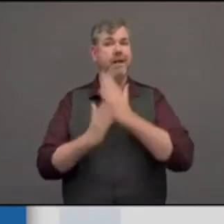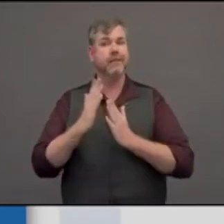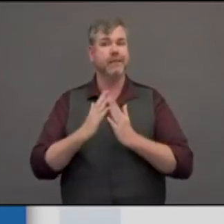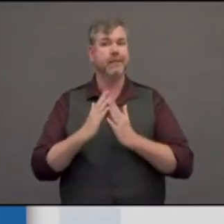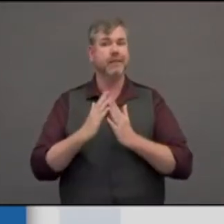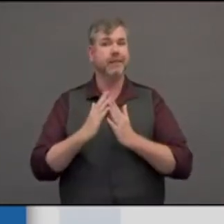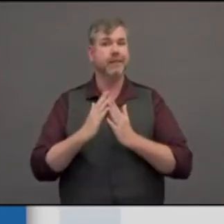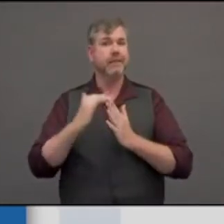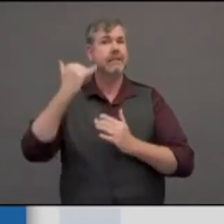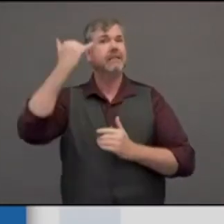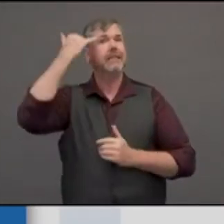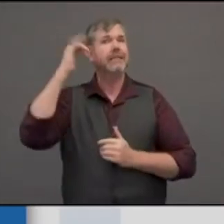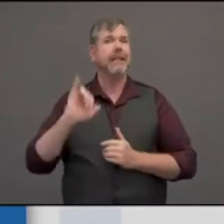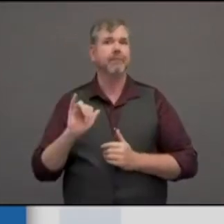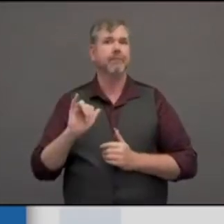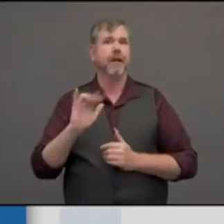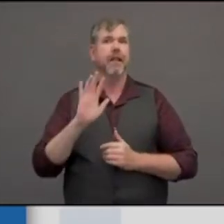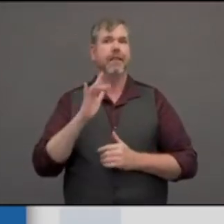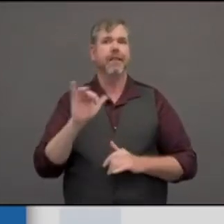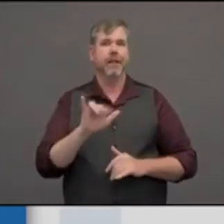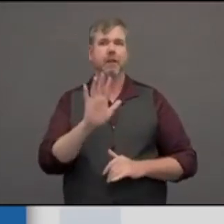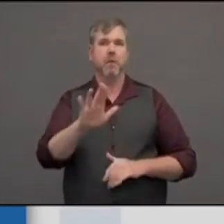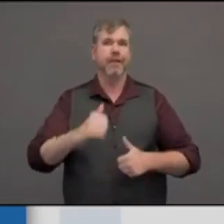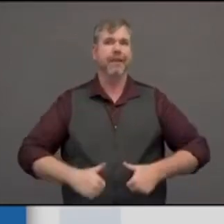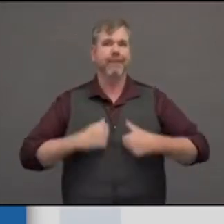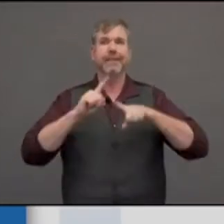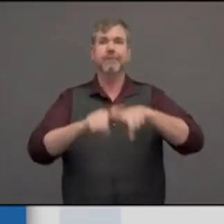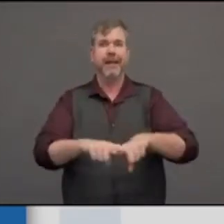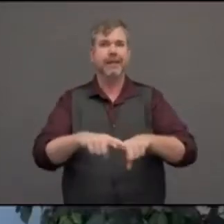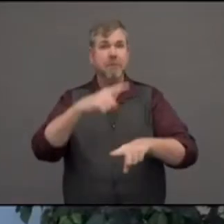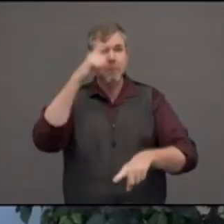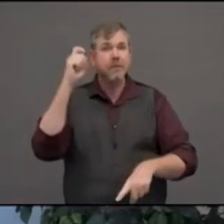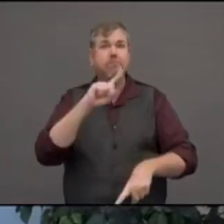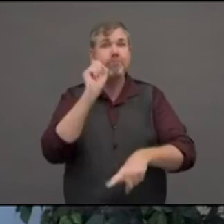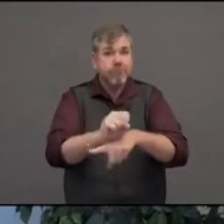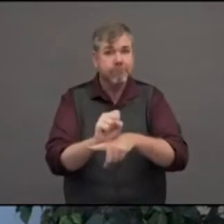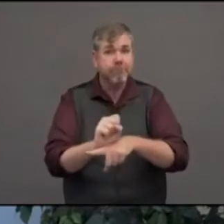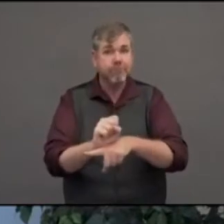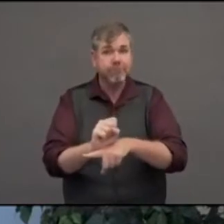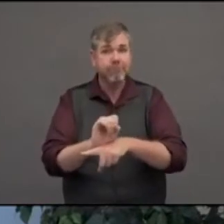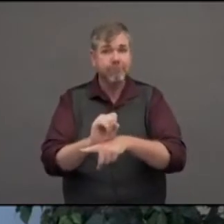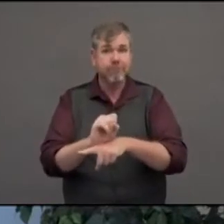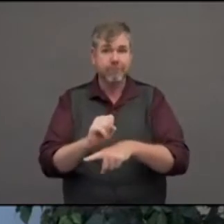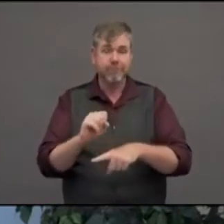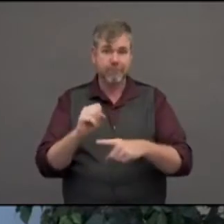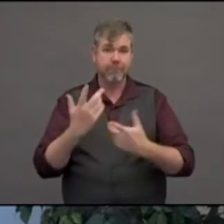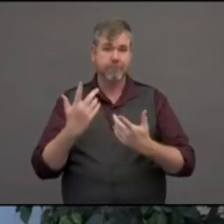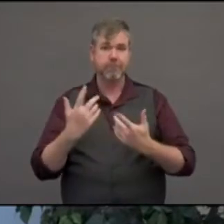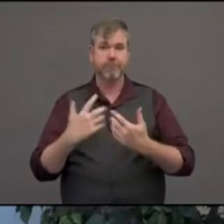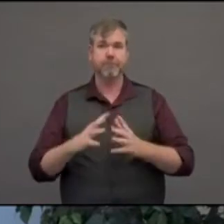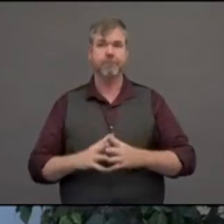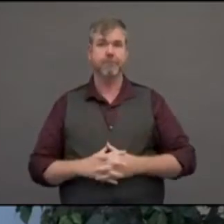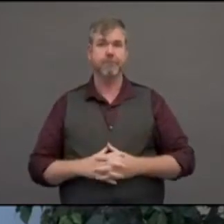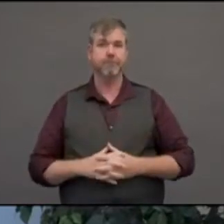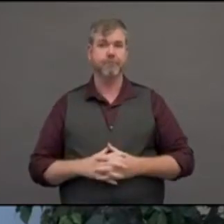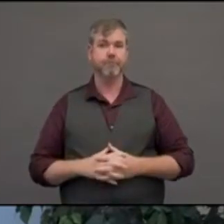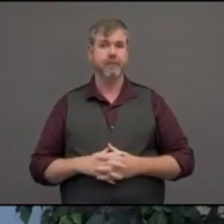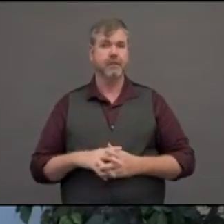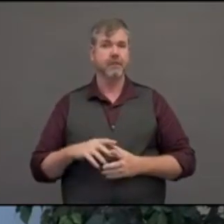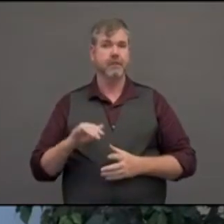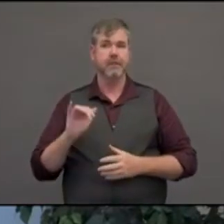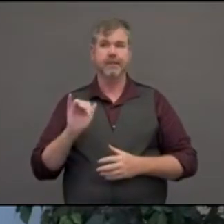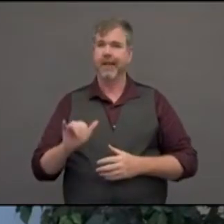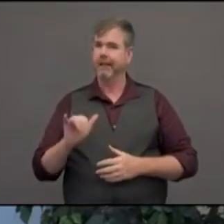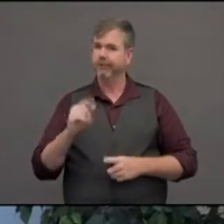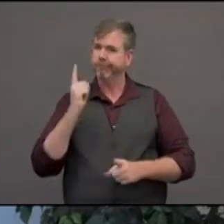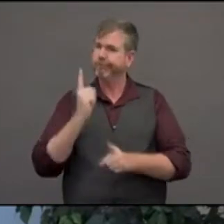so that's, we really want to focus on how an easy way it is to keep the virus from entering